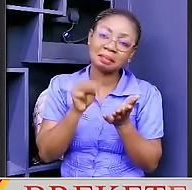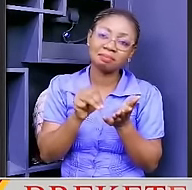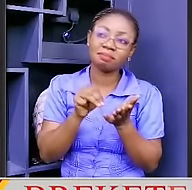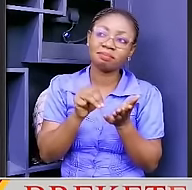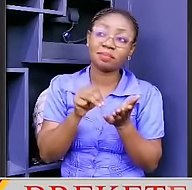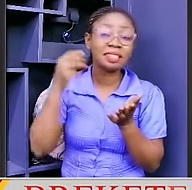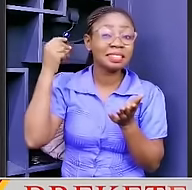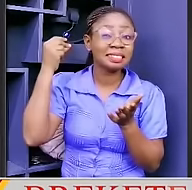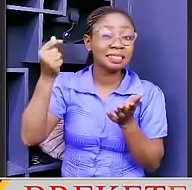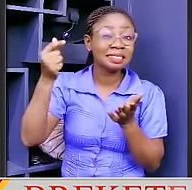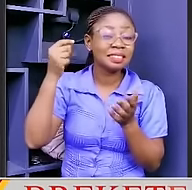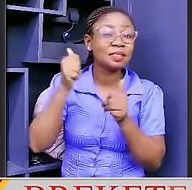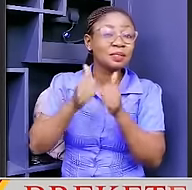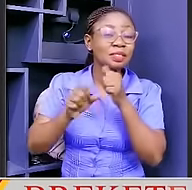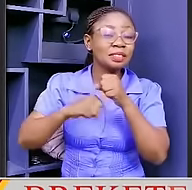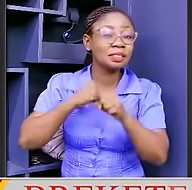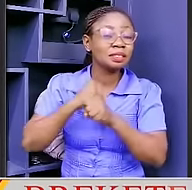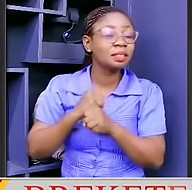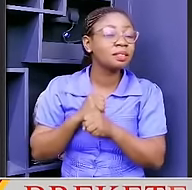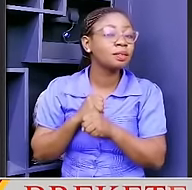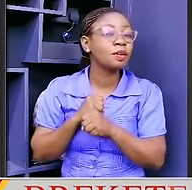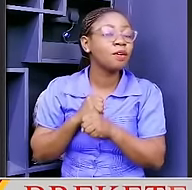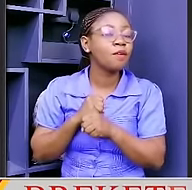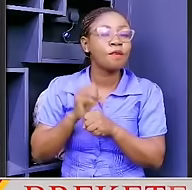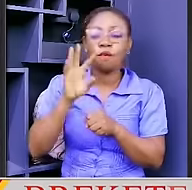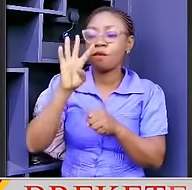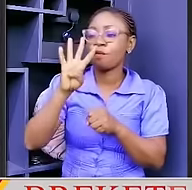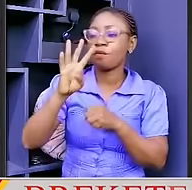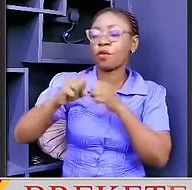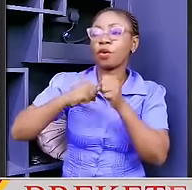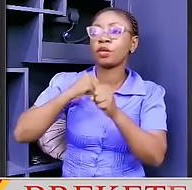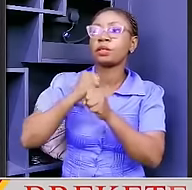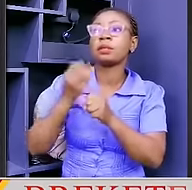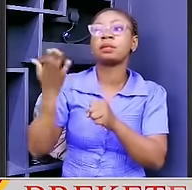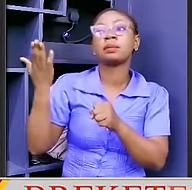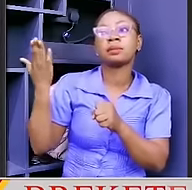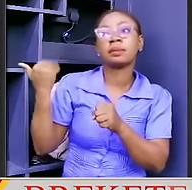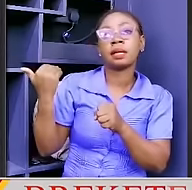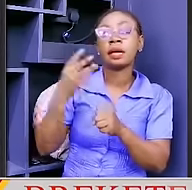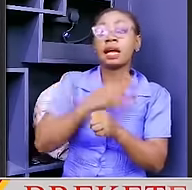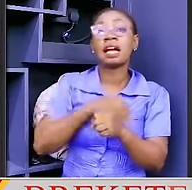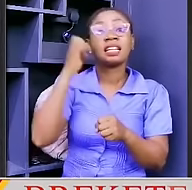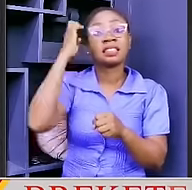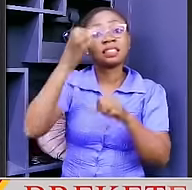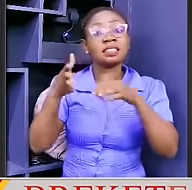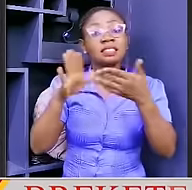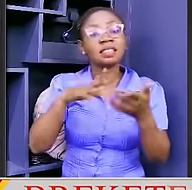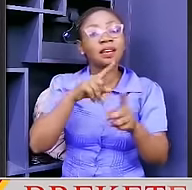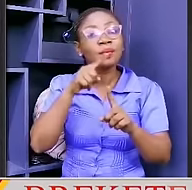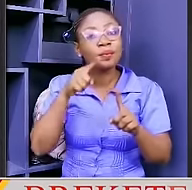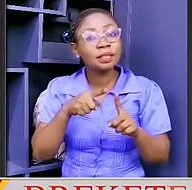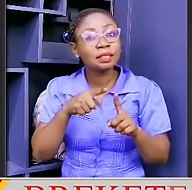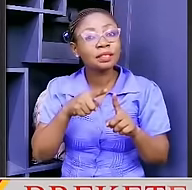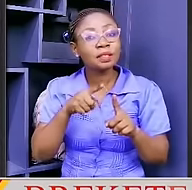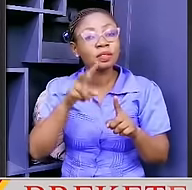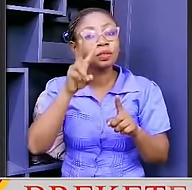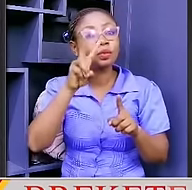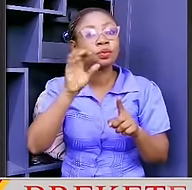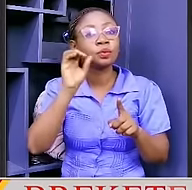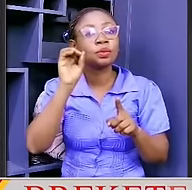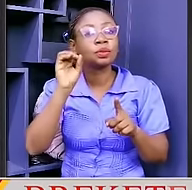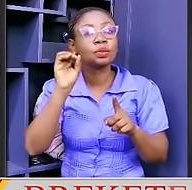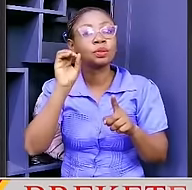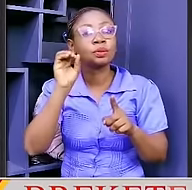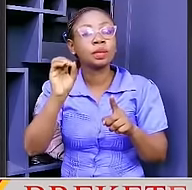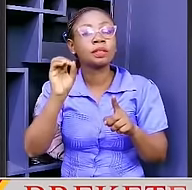sir. Since which year? 4 years back, sir. And he died how many years ago? He died 2011,